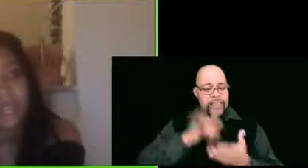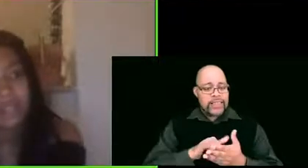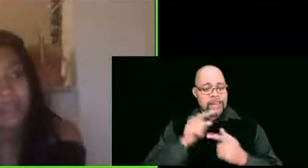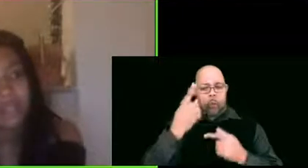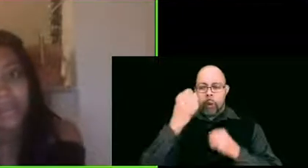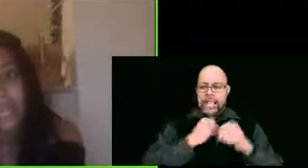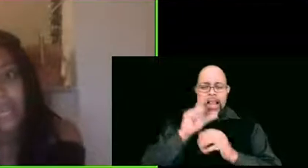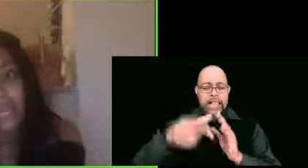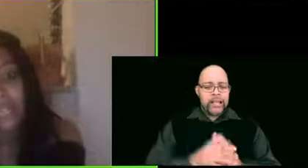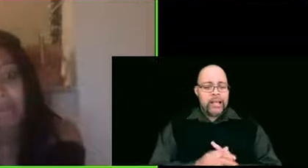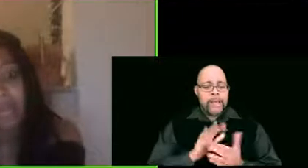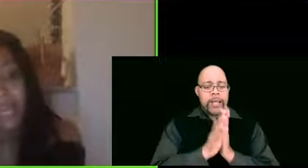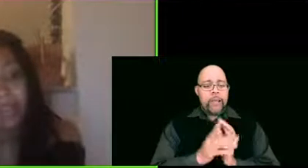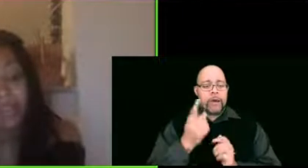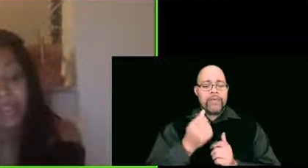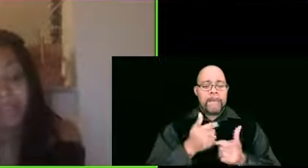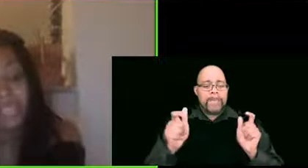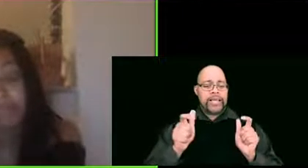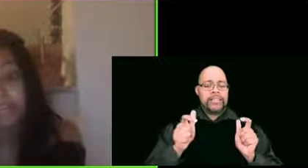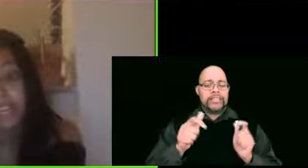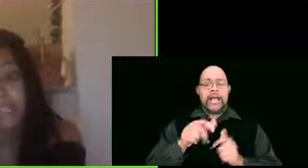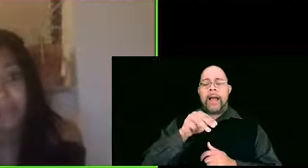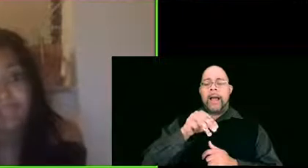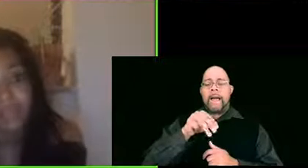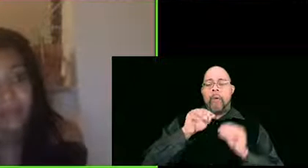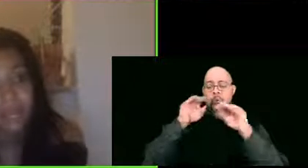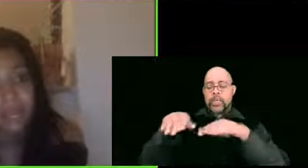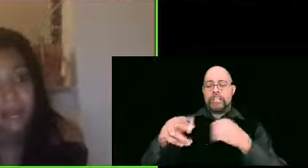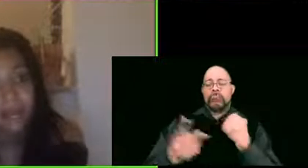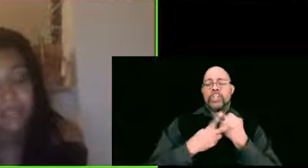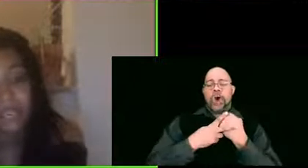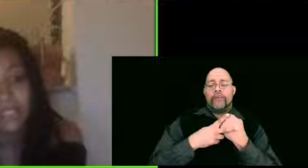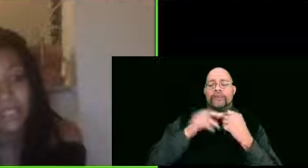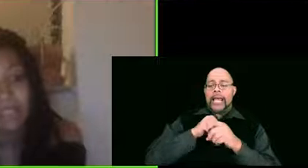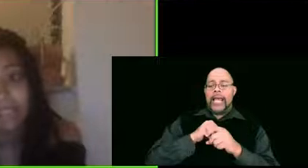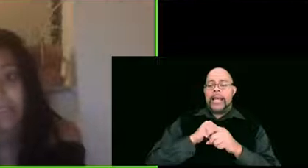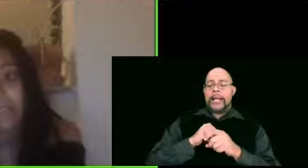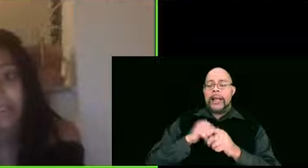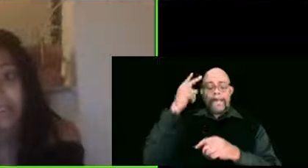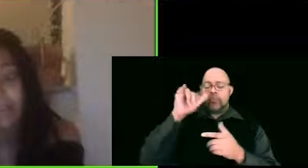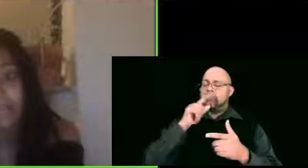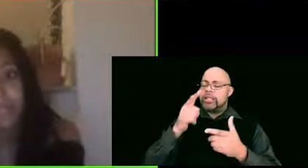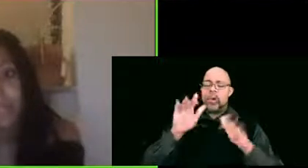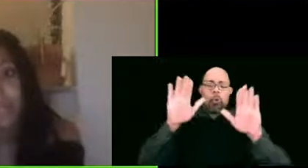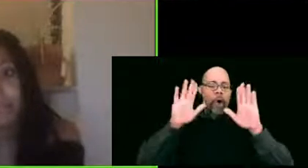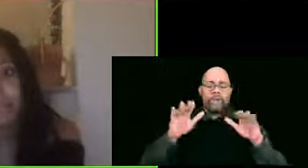region, I think it was about a year later, it became one of the biggest marine reserves in Mexico, and it's now a fantastic protected